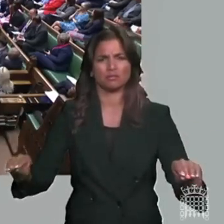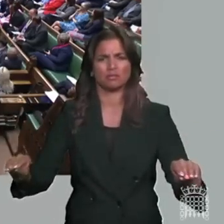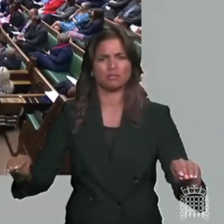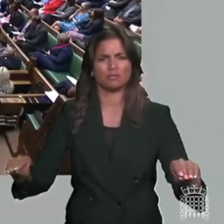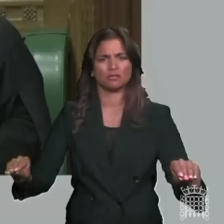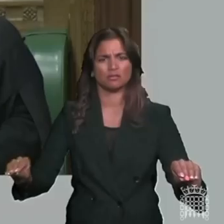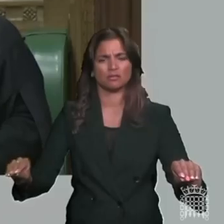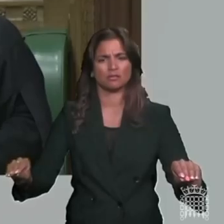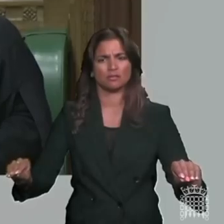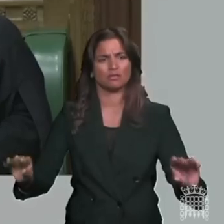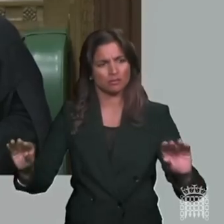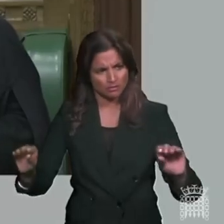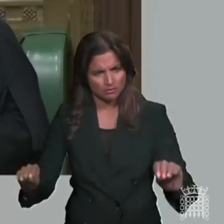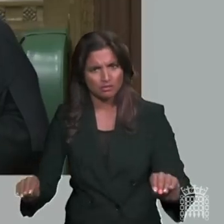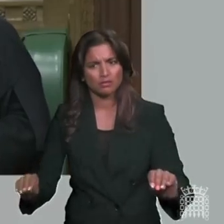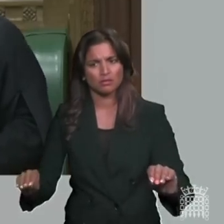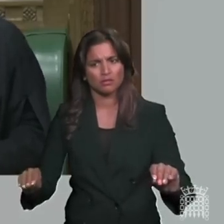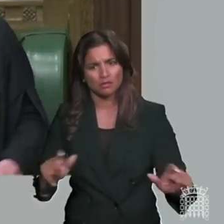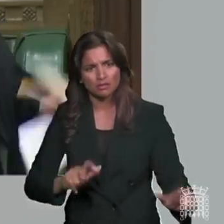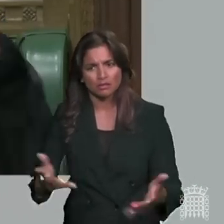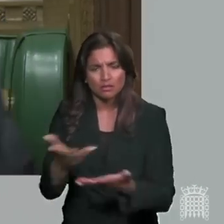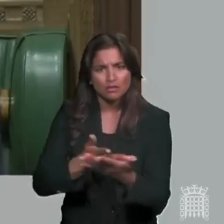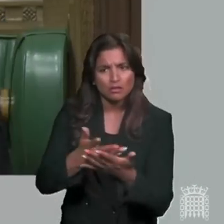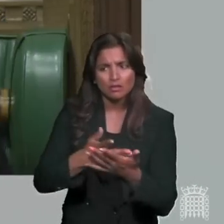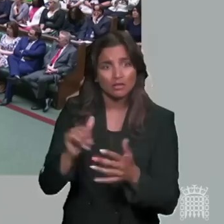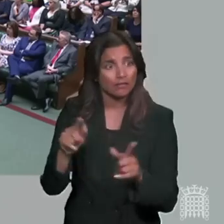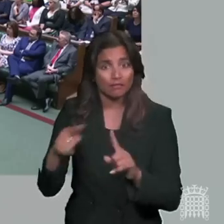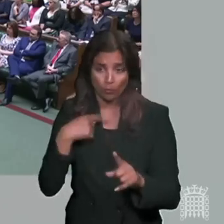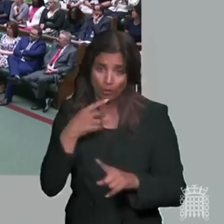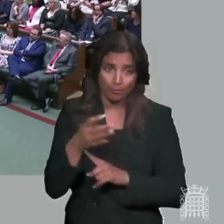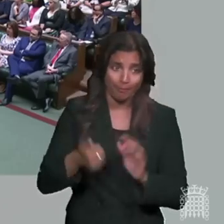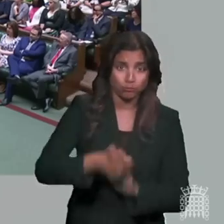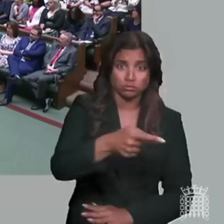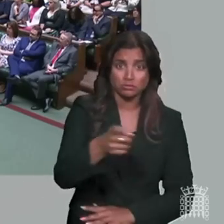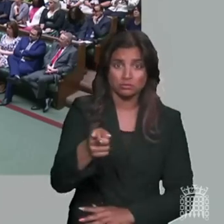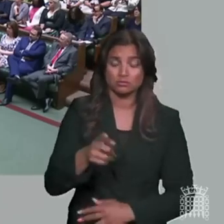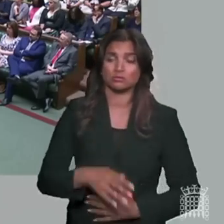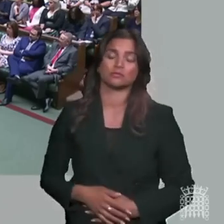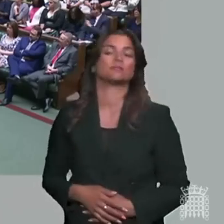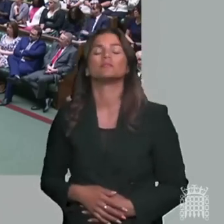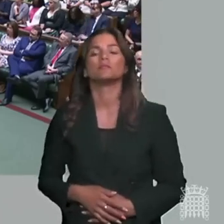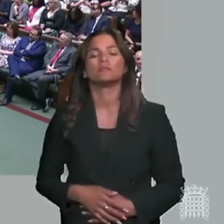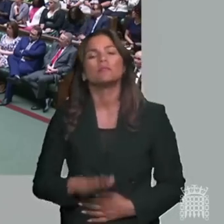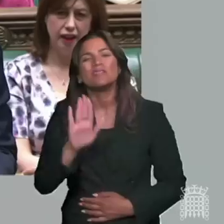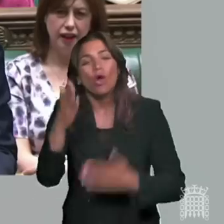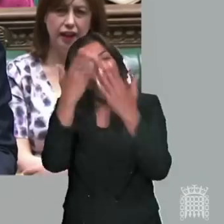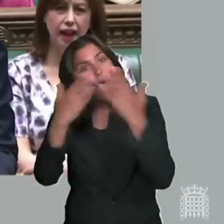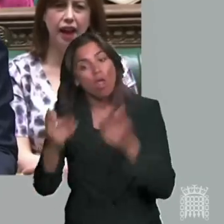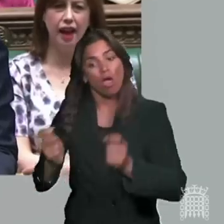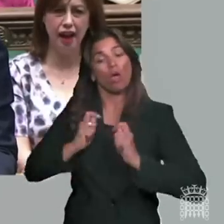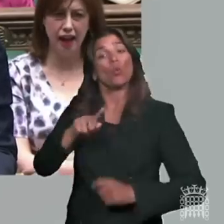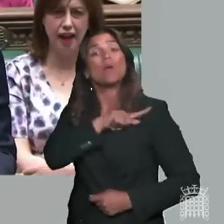I think we will have more if we carry on. It'll be more outside rather than here. Keir Starmer. Honour should be for public service, not Tory